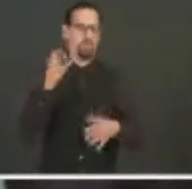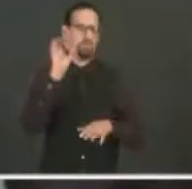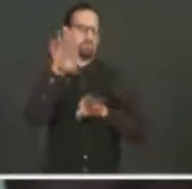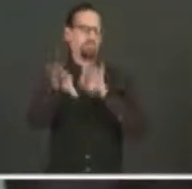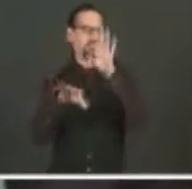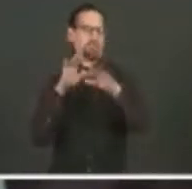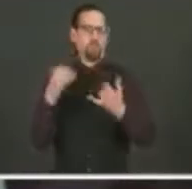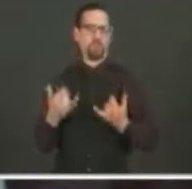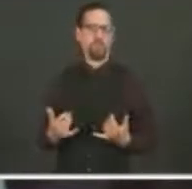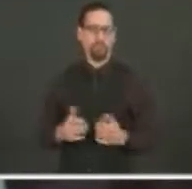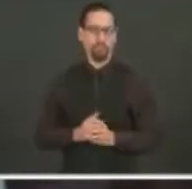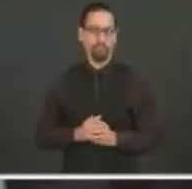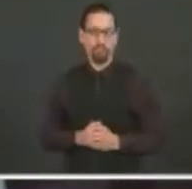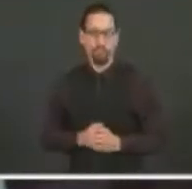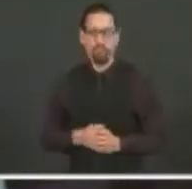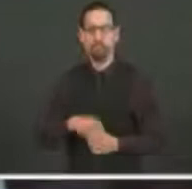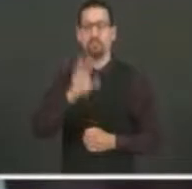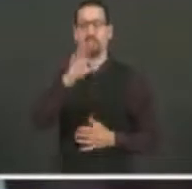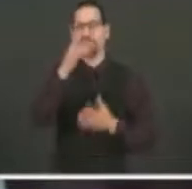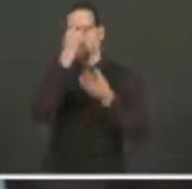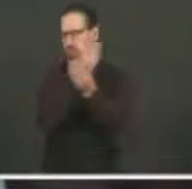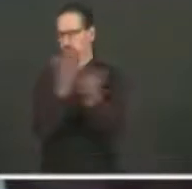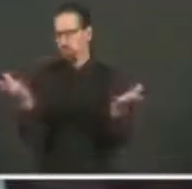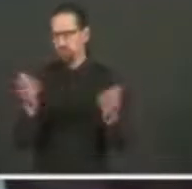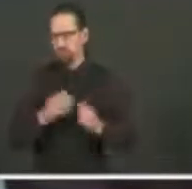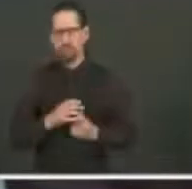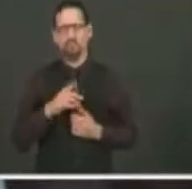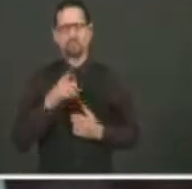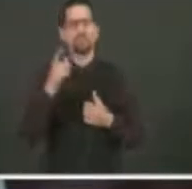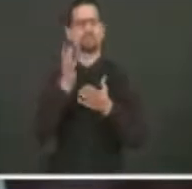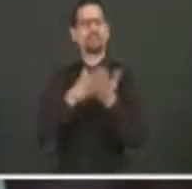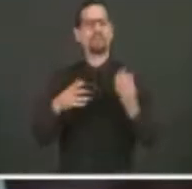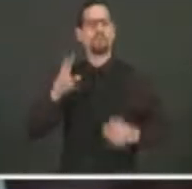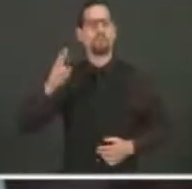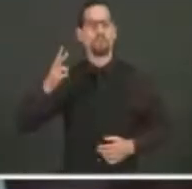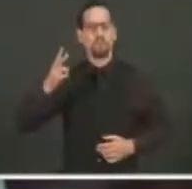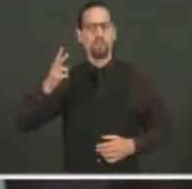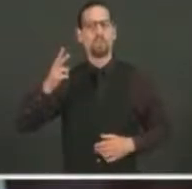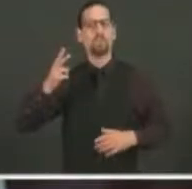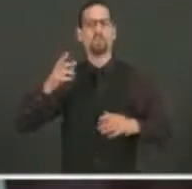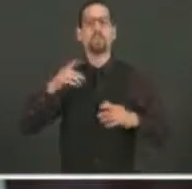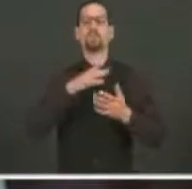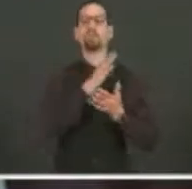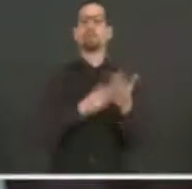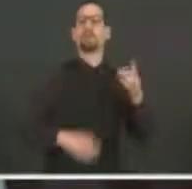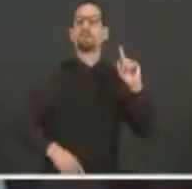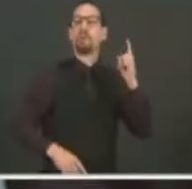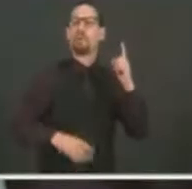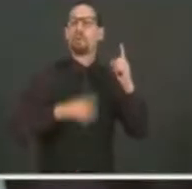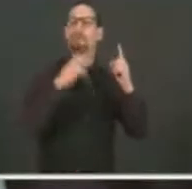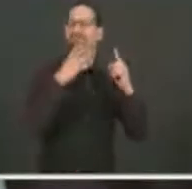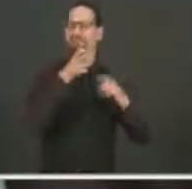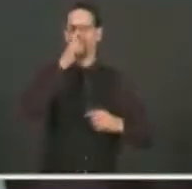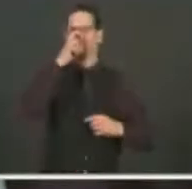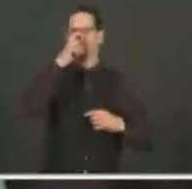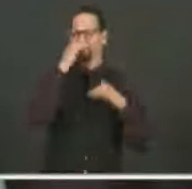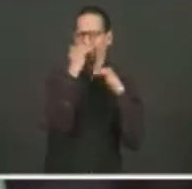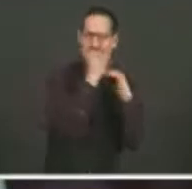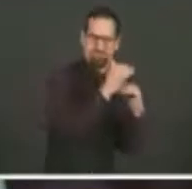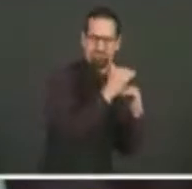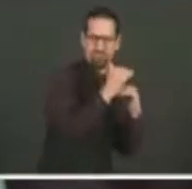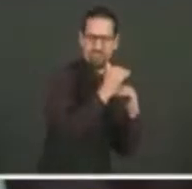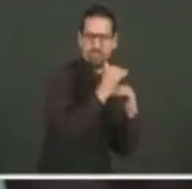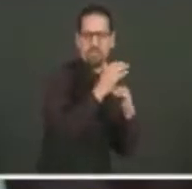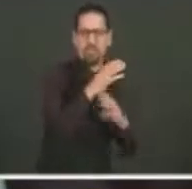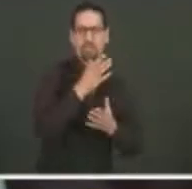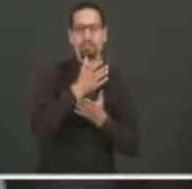I want to just say this. Phase 1 was very limited. In phase 2, which we've been doing